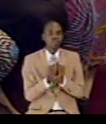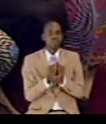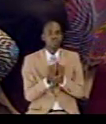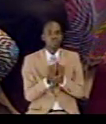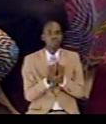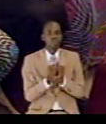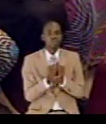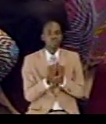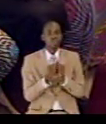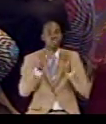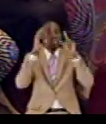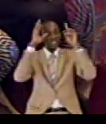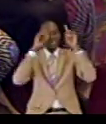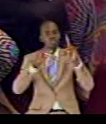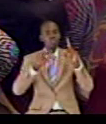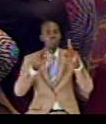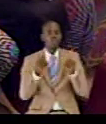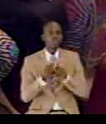freely give us